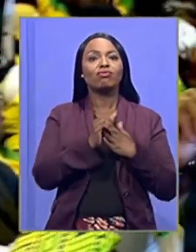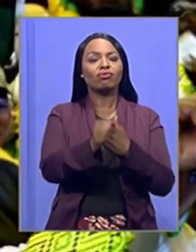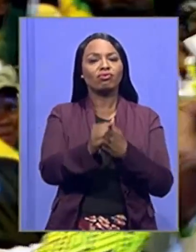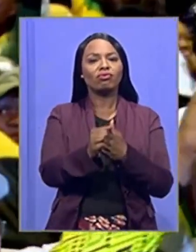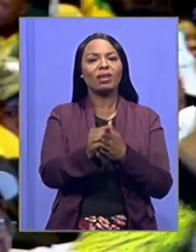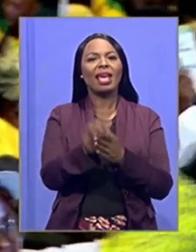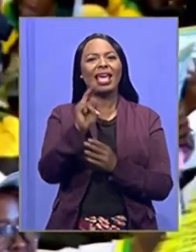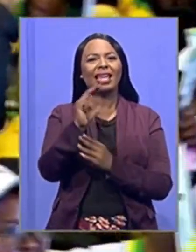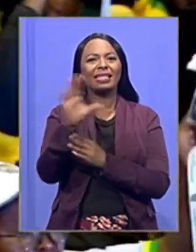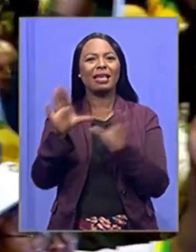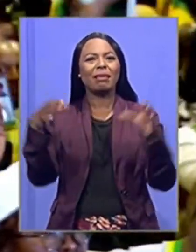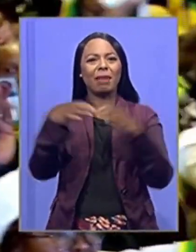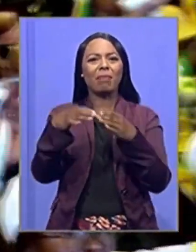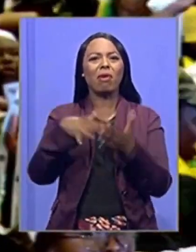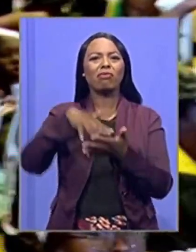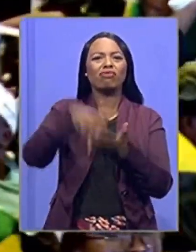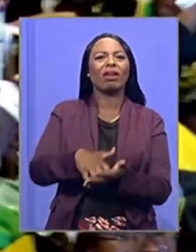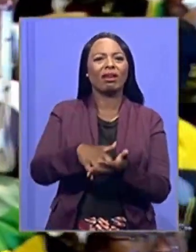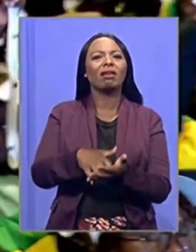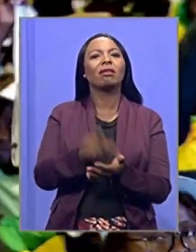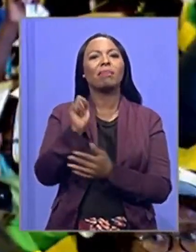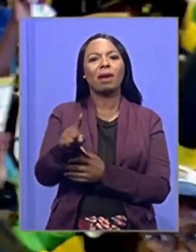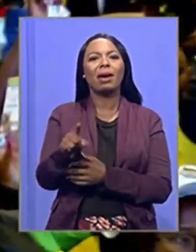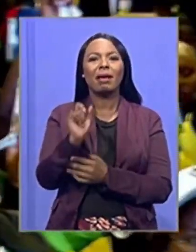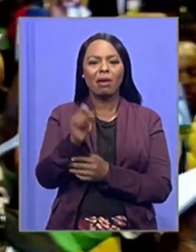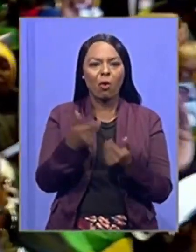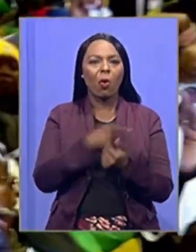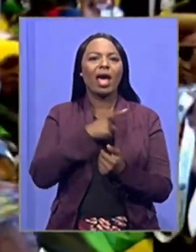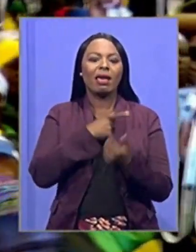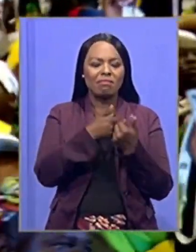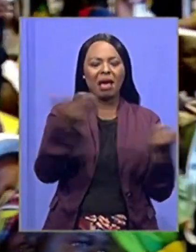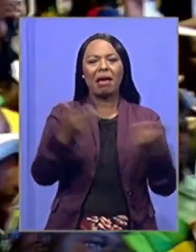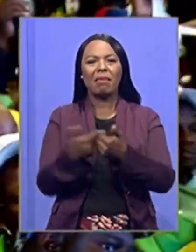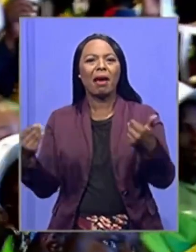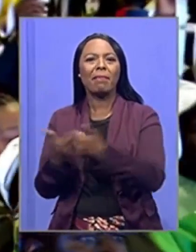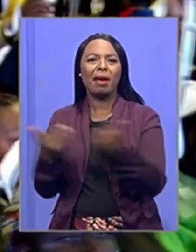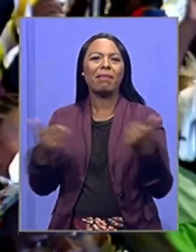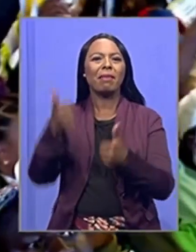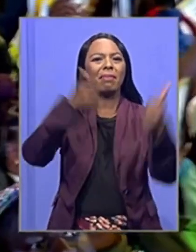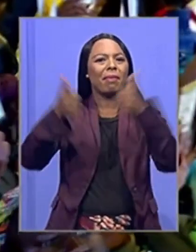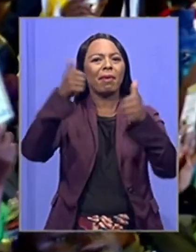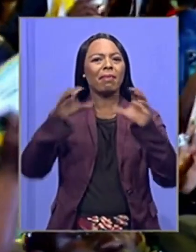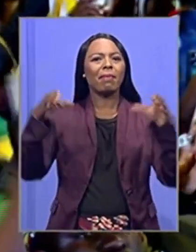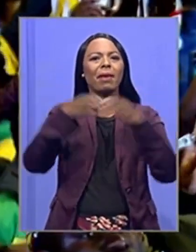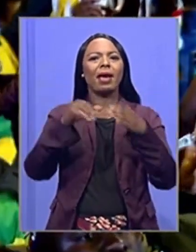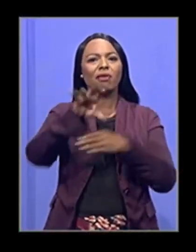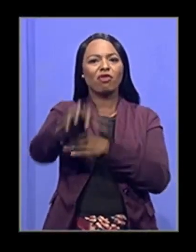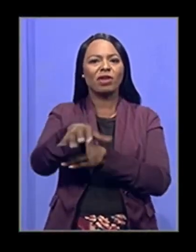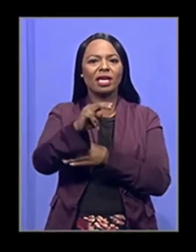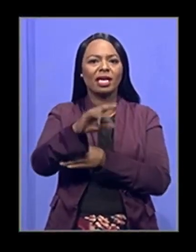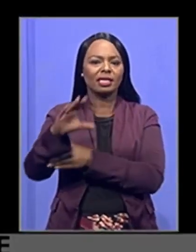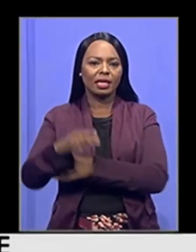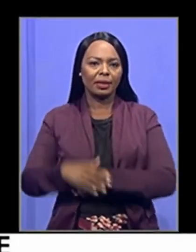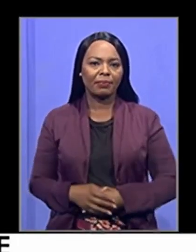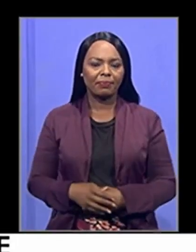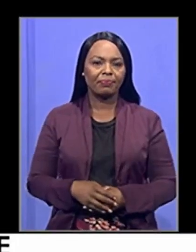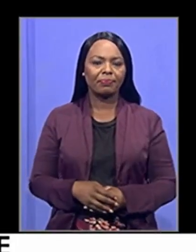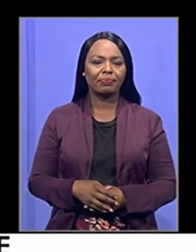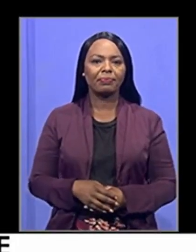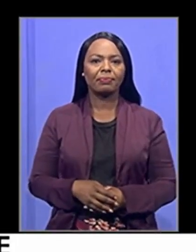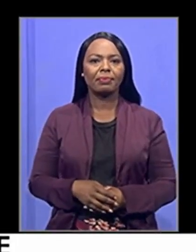mo NEC e le sekao sa dikarogano mo keteledipeleng ya ANC ya profense. The lack